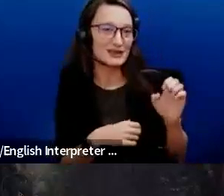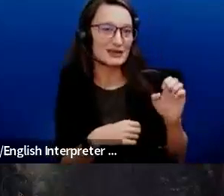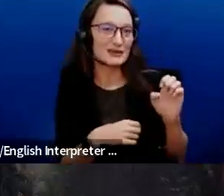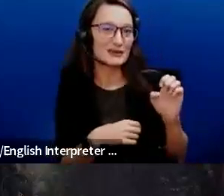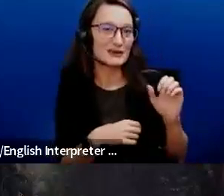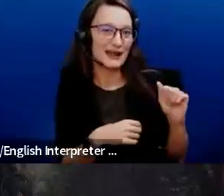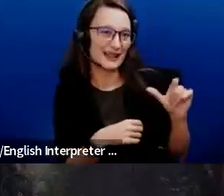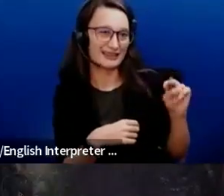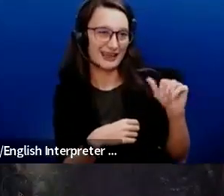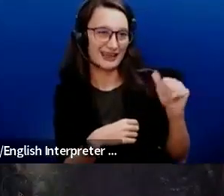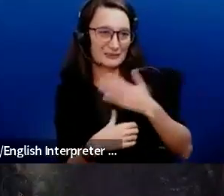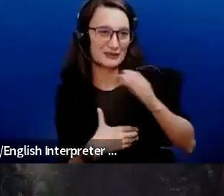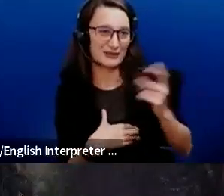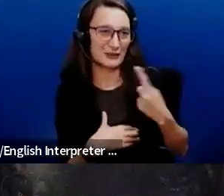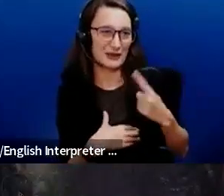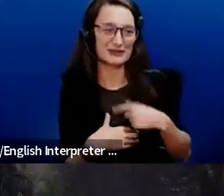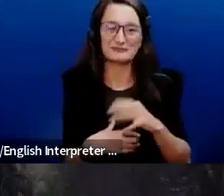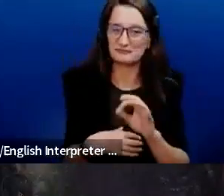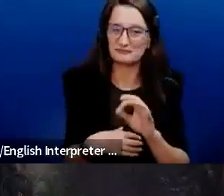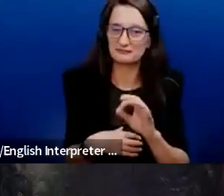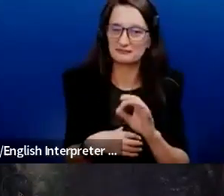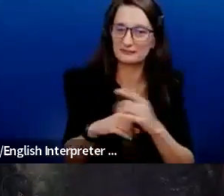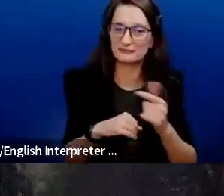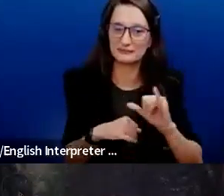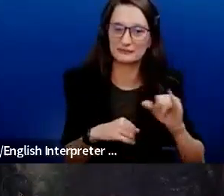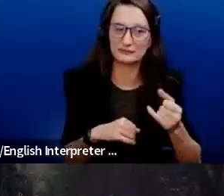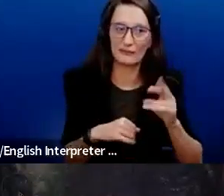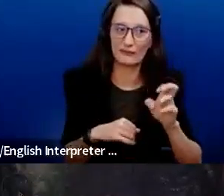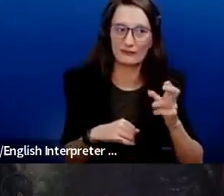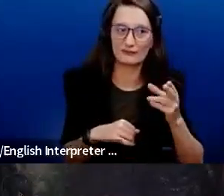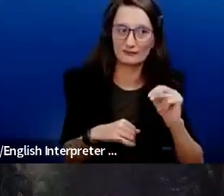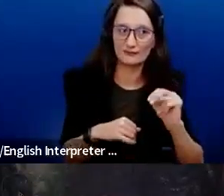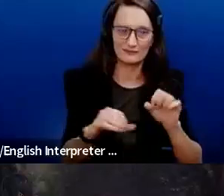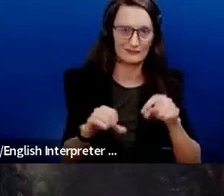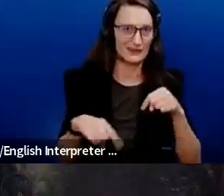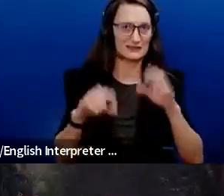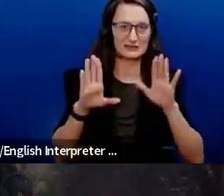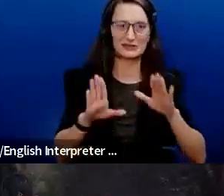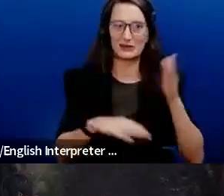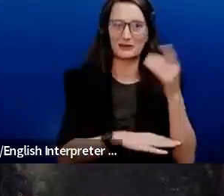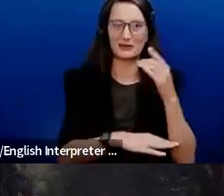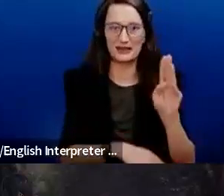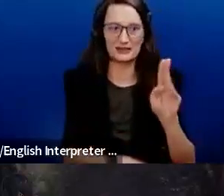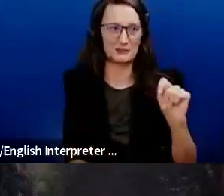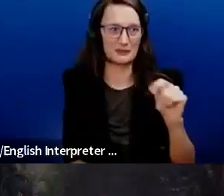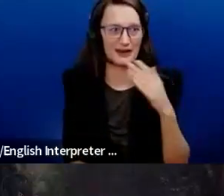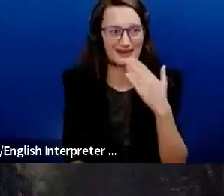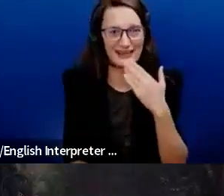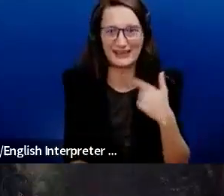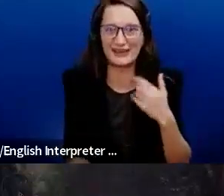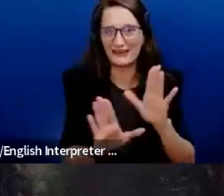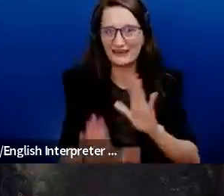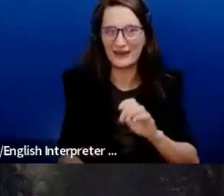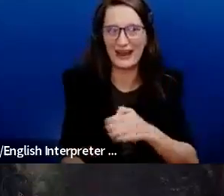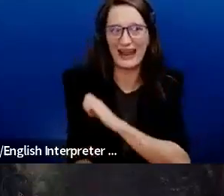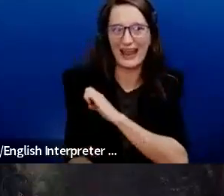absolutely. Let's see if we have anything else. And this was just a great presentation, Brett. Thank you so much. You've got great energy.